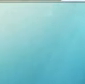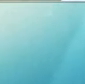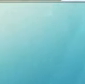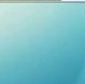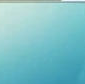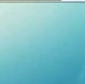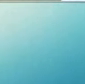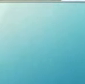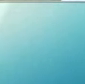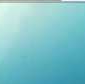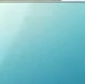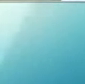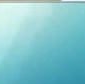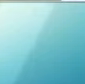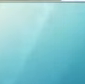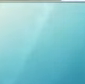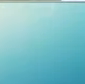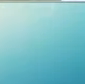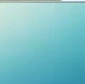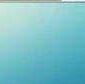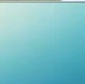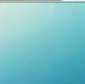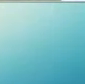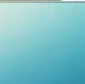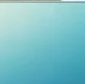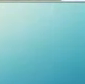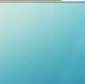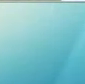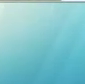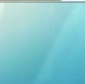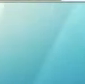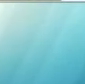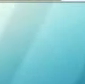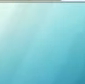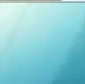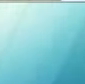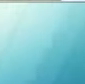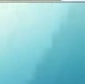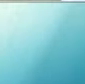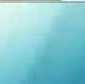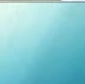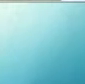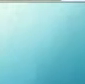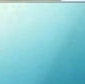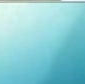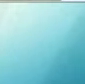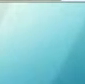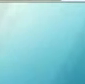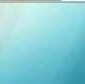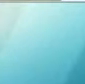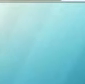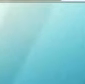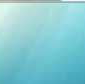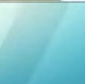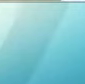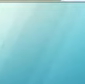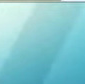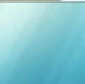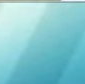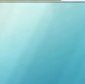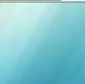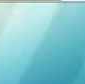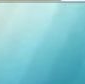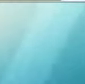Sydney have joined hands to facilitate this flight. It will go through the quarantine process, state quarantine